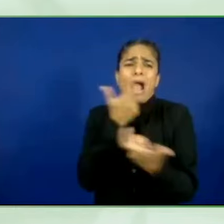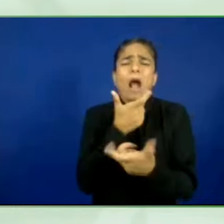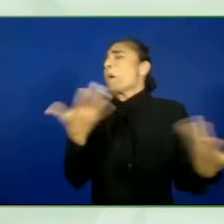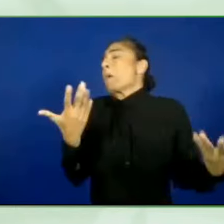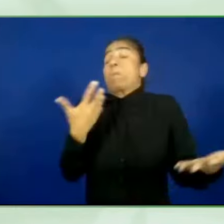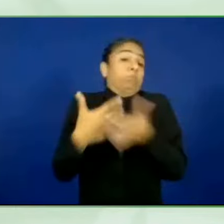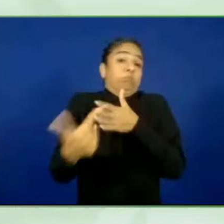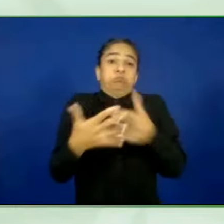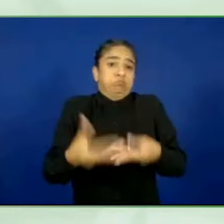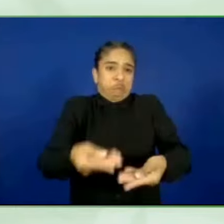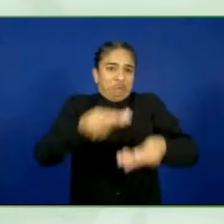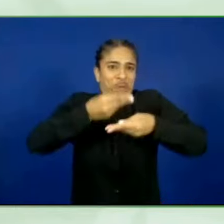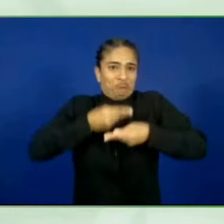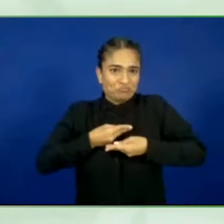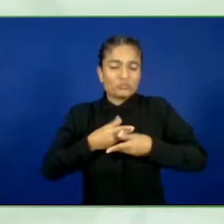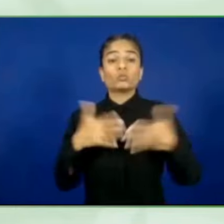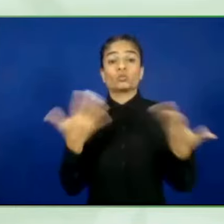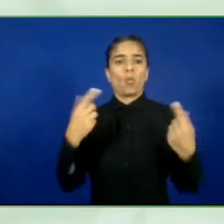called